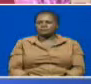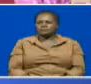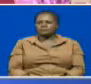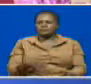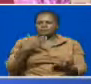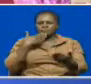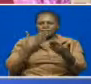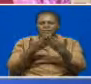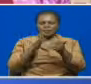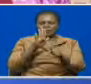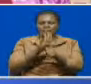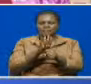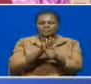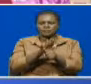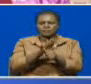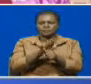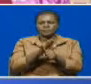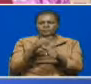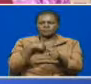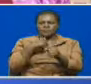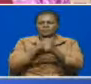Thank you very much.